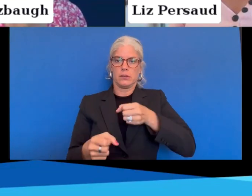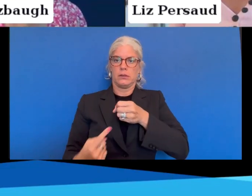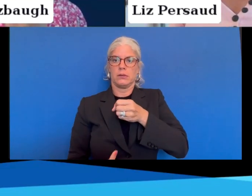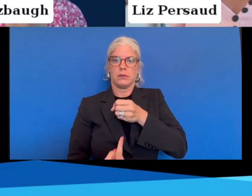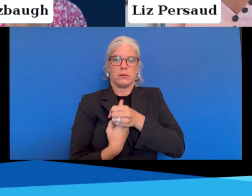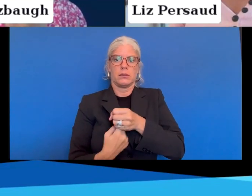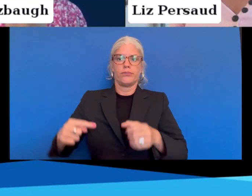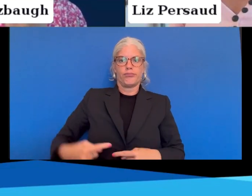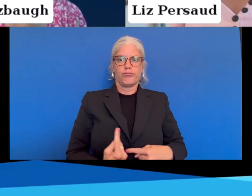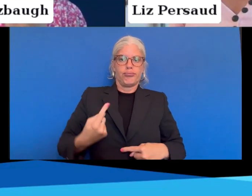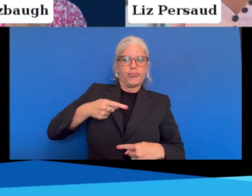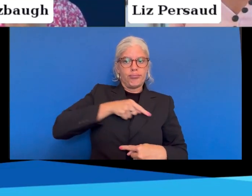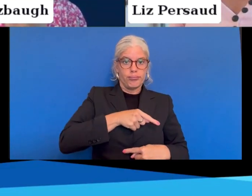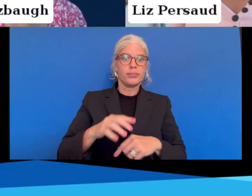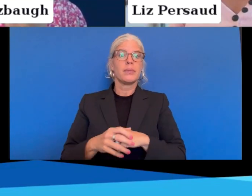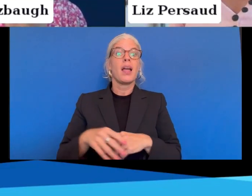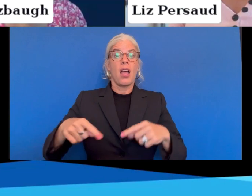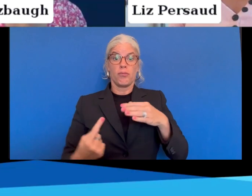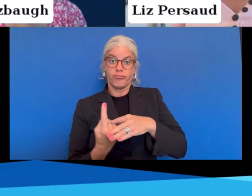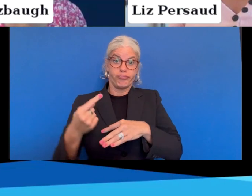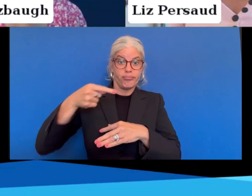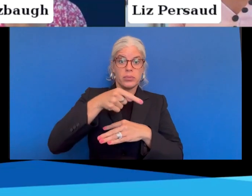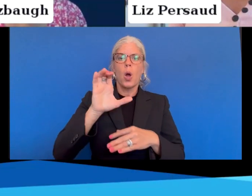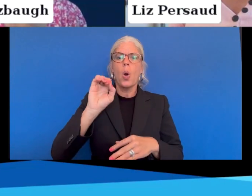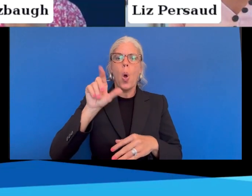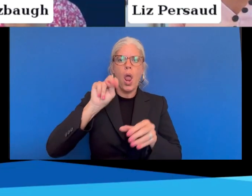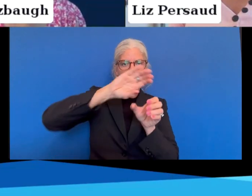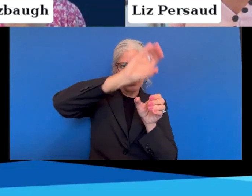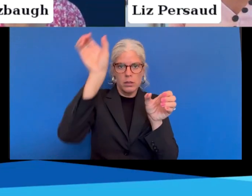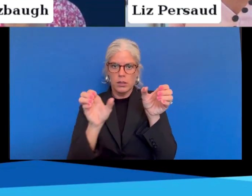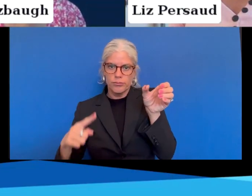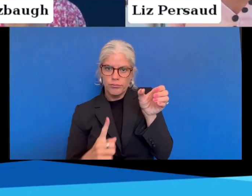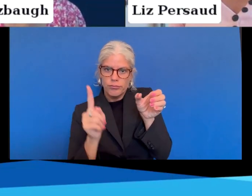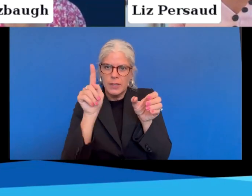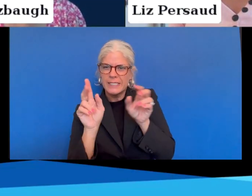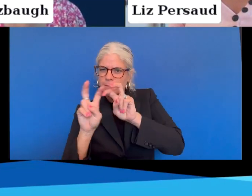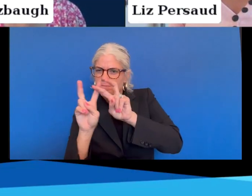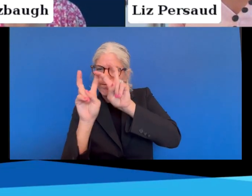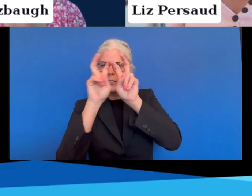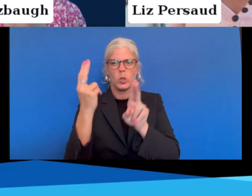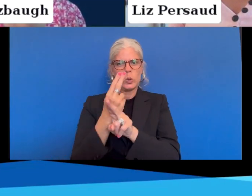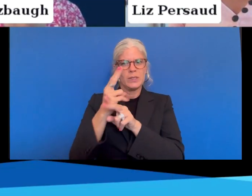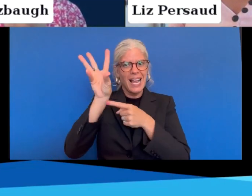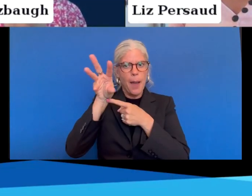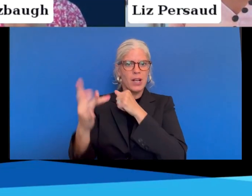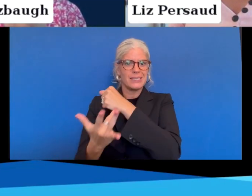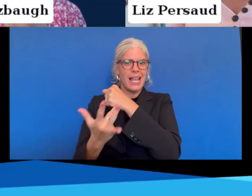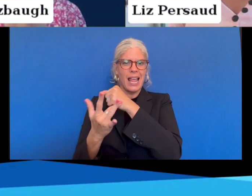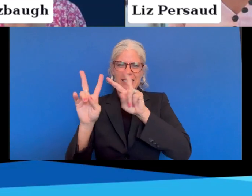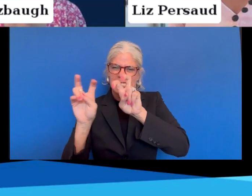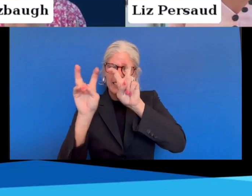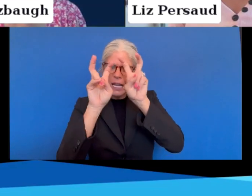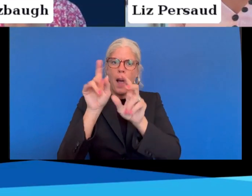colonoscopy is a small camera that is inserted into the anus, into the rectum, and through the into the